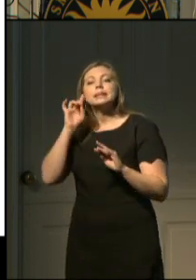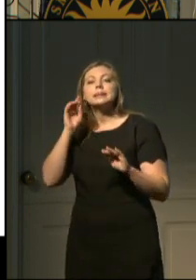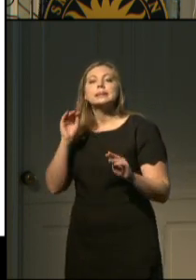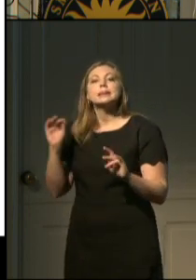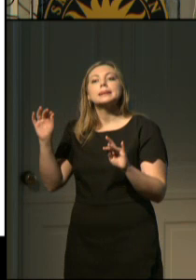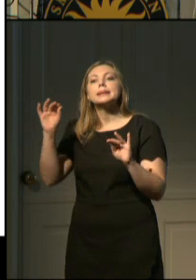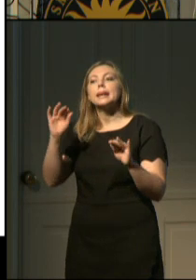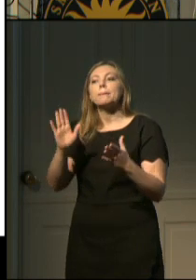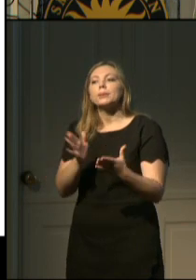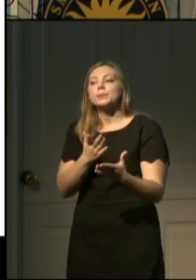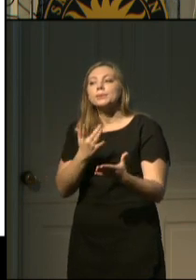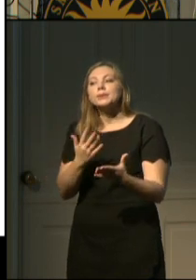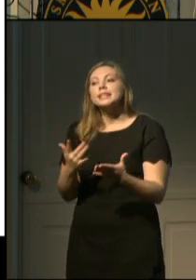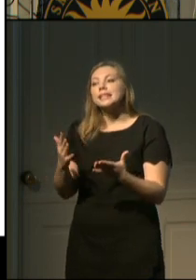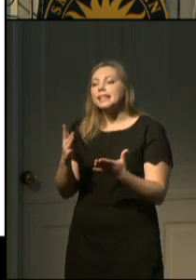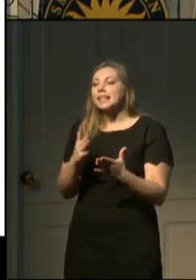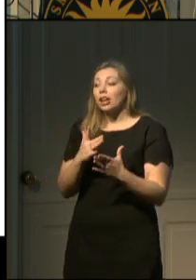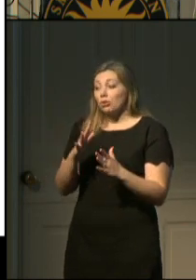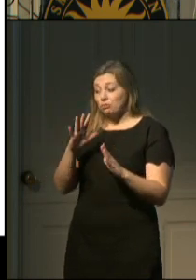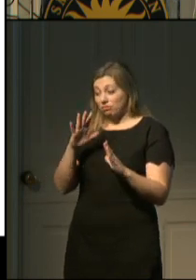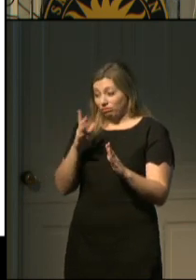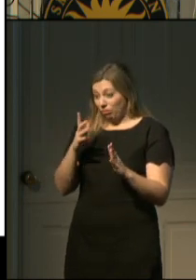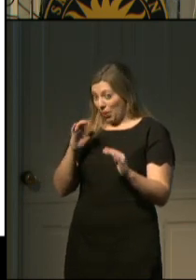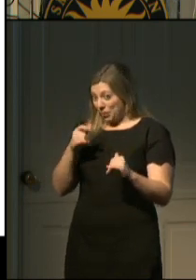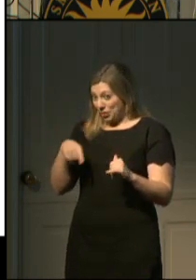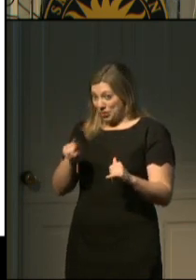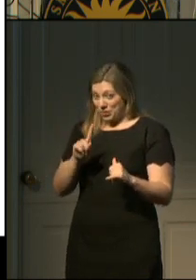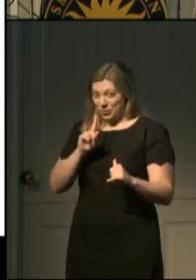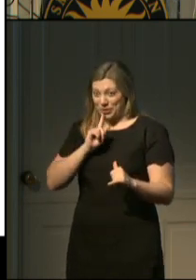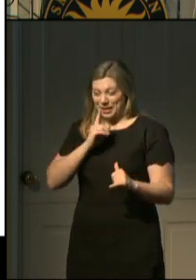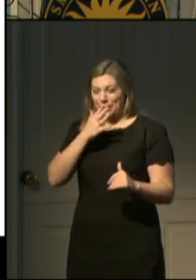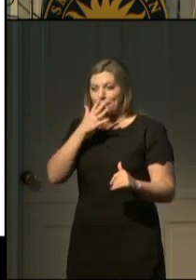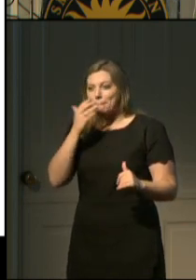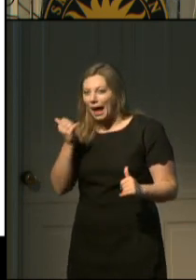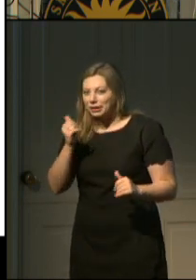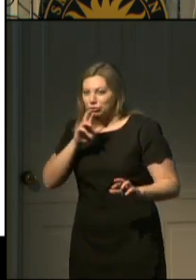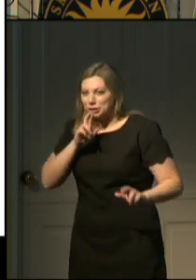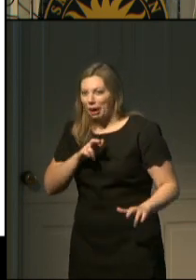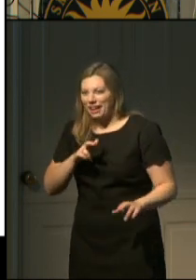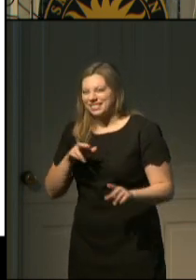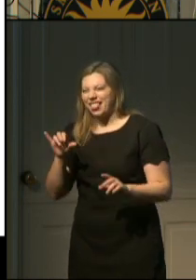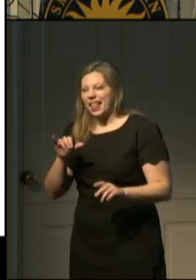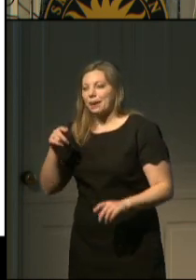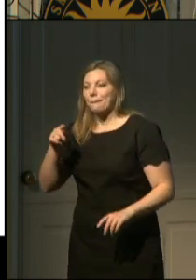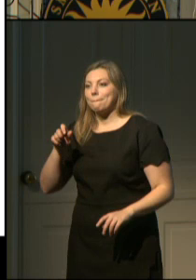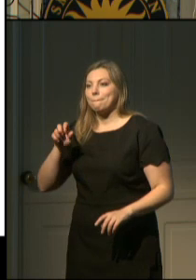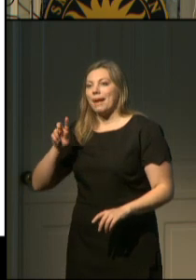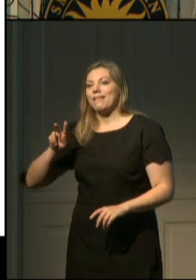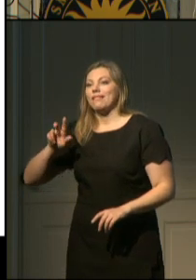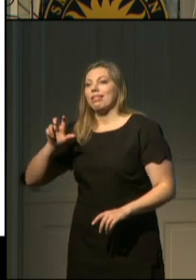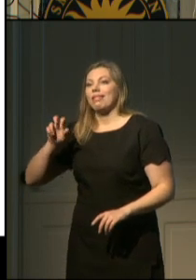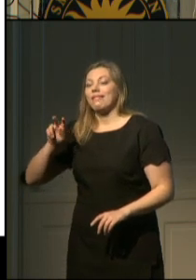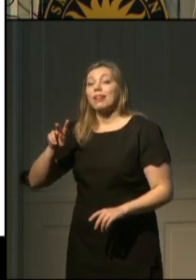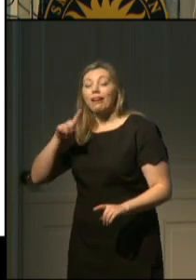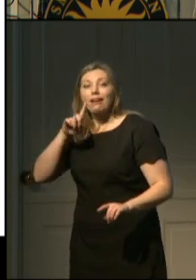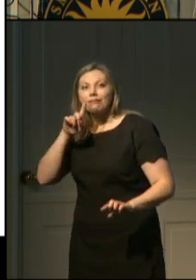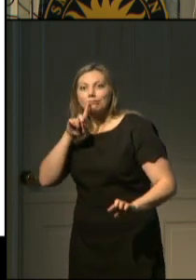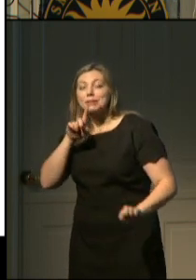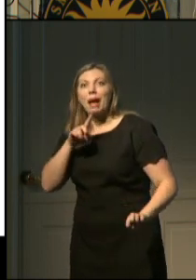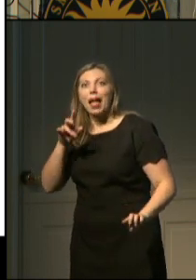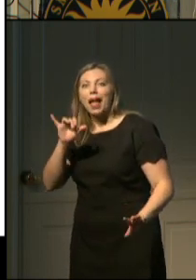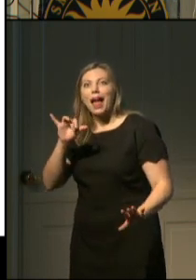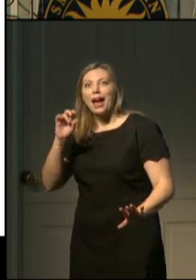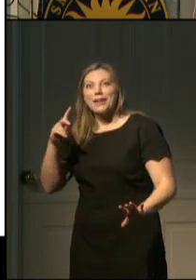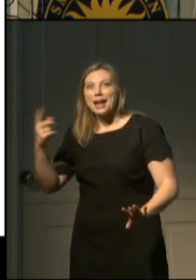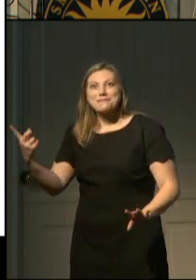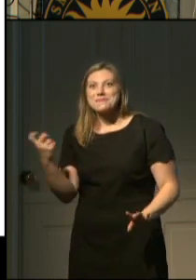you hear those chimes, I hope you turn on your best Pavlovian response and saunter back in to the auditorium so that